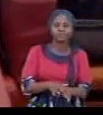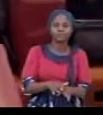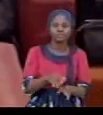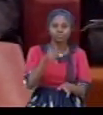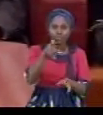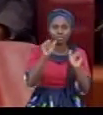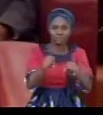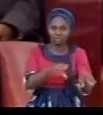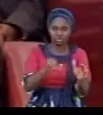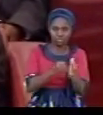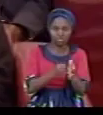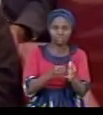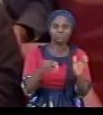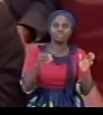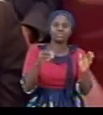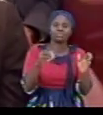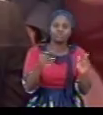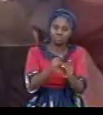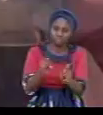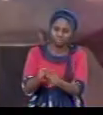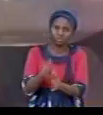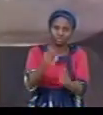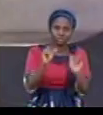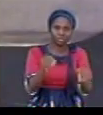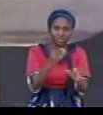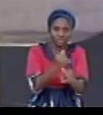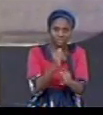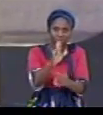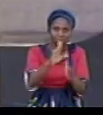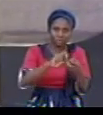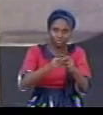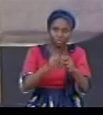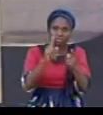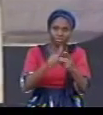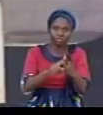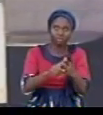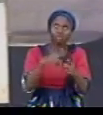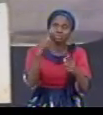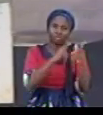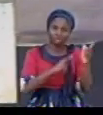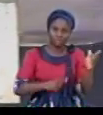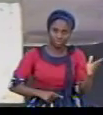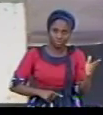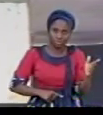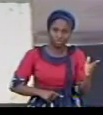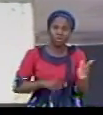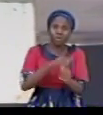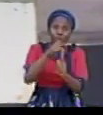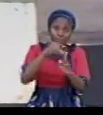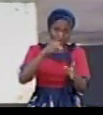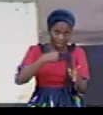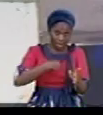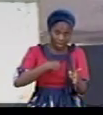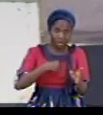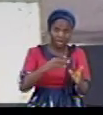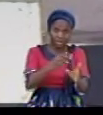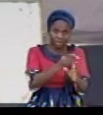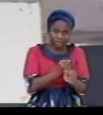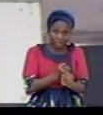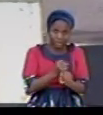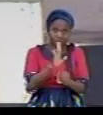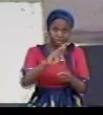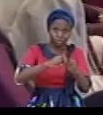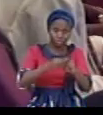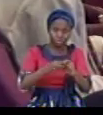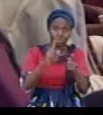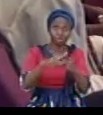it too, you can take the problem to the Lord, but I'm telling you about myself. When I take your problem to the Lord, God will